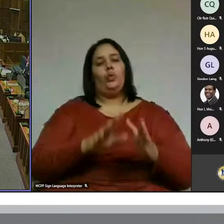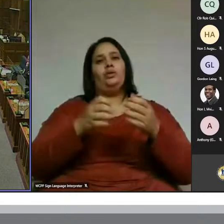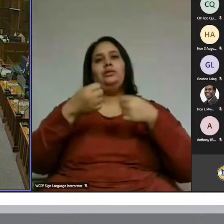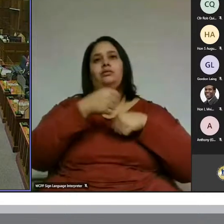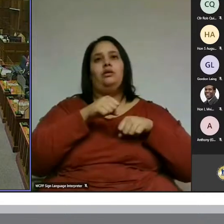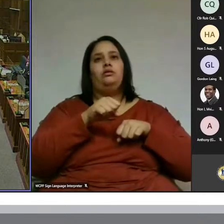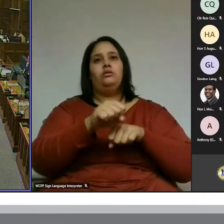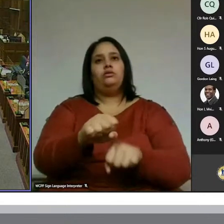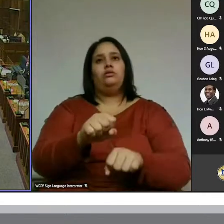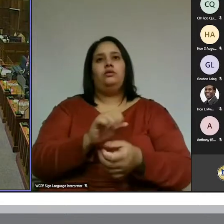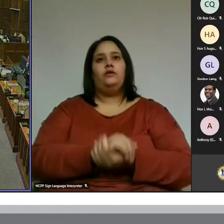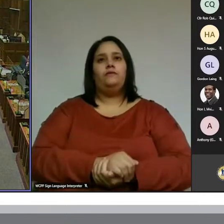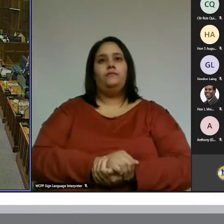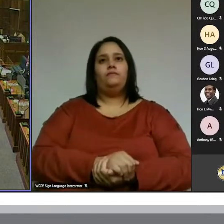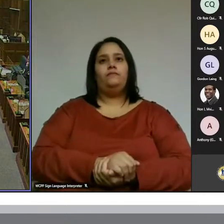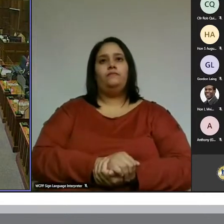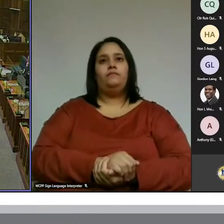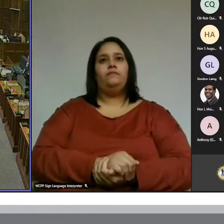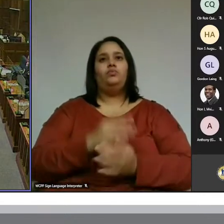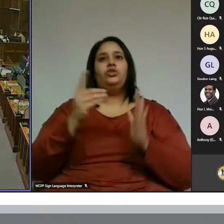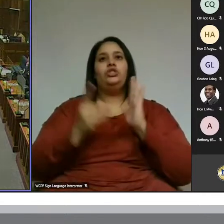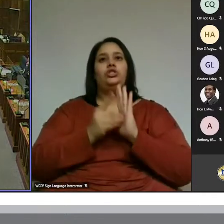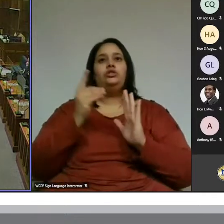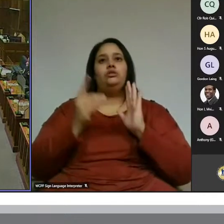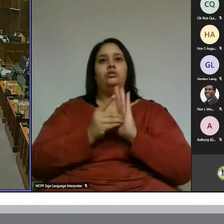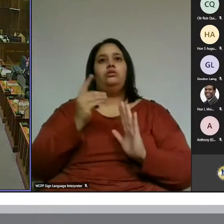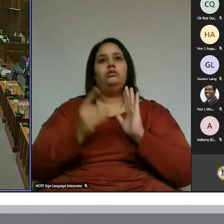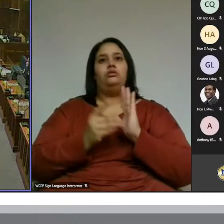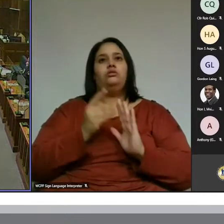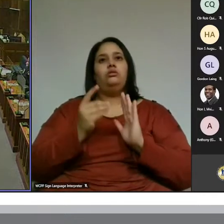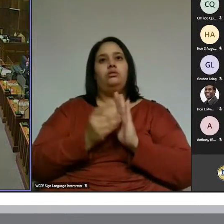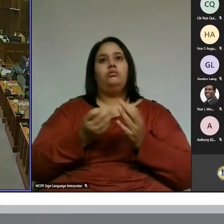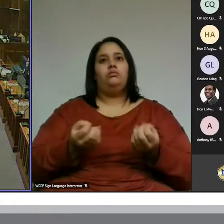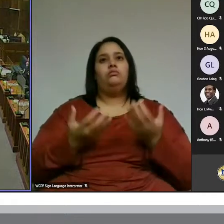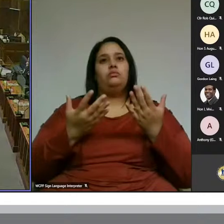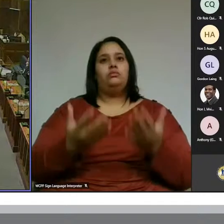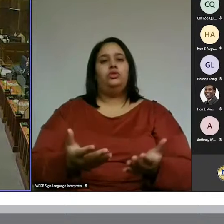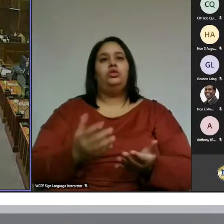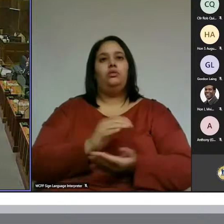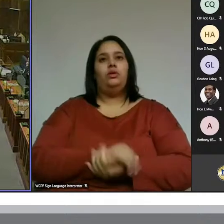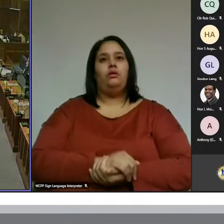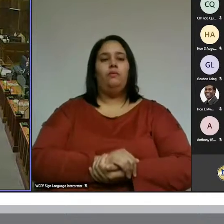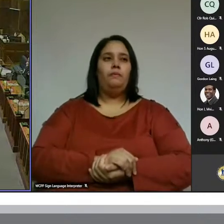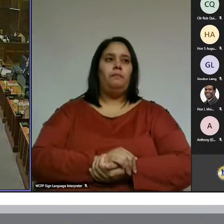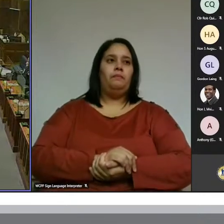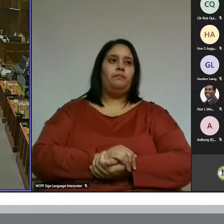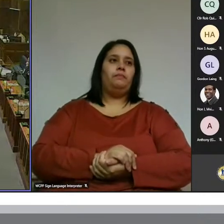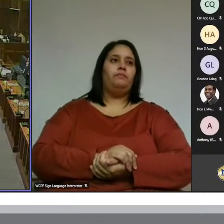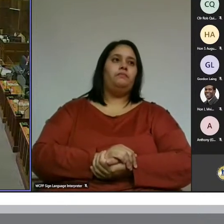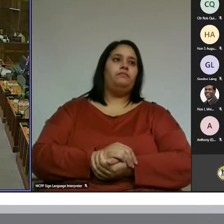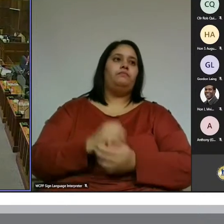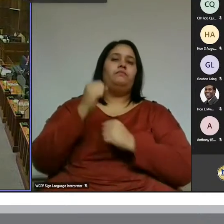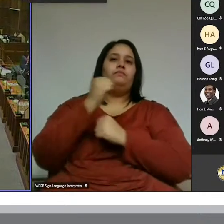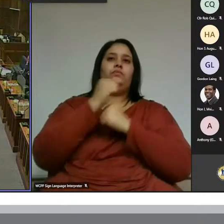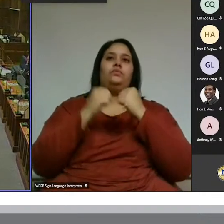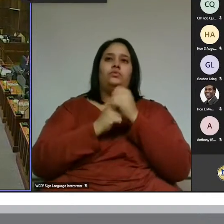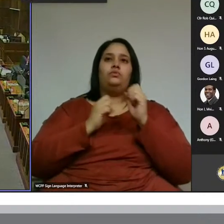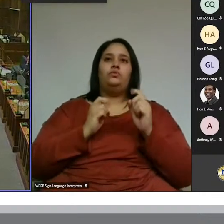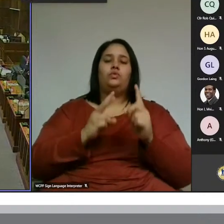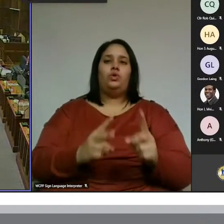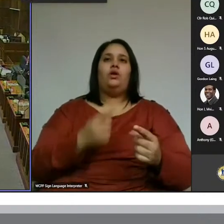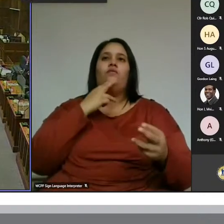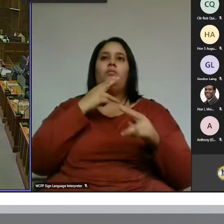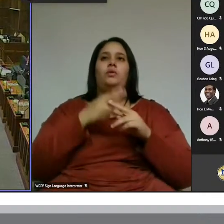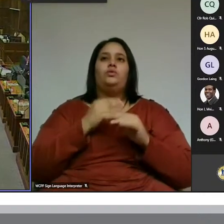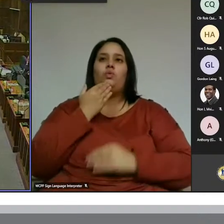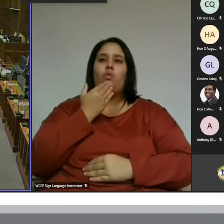course, digitizing our road network provided for within the bill, Chapter 12, as was mentioned